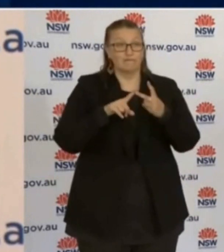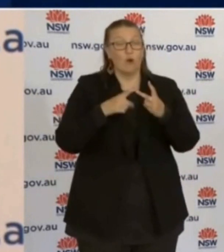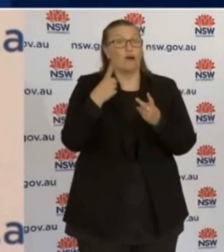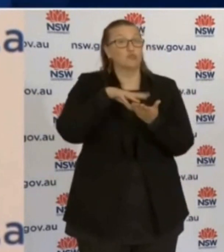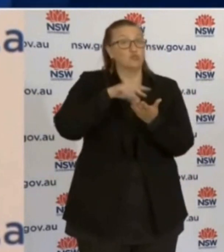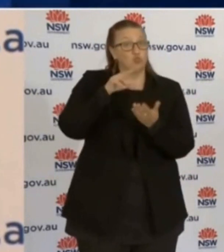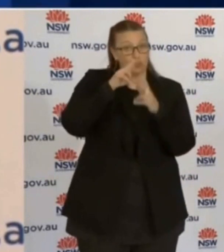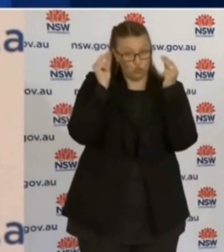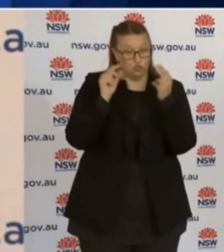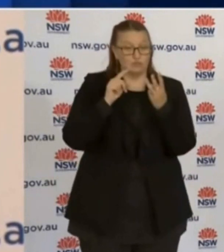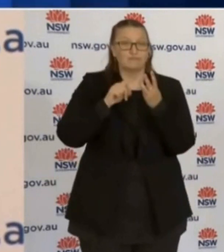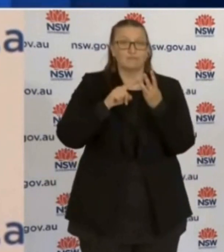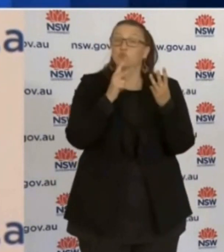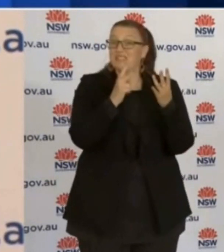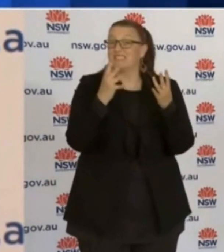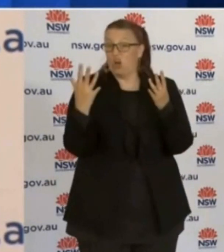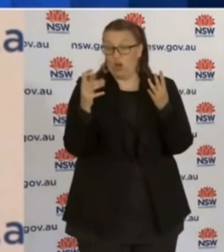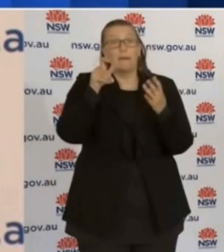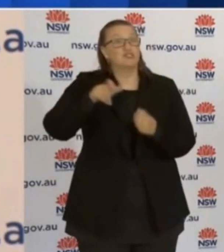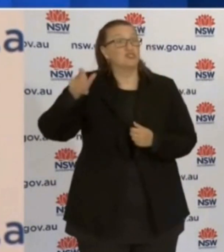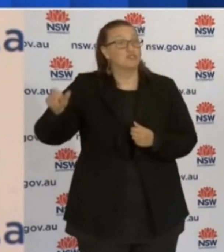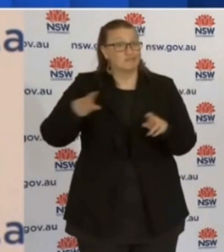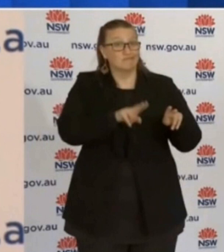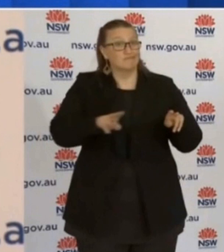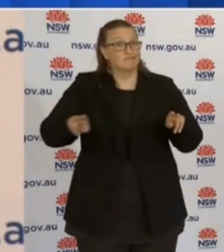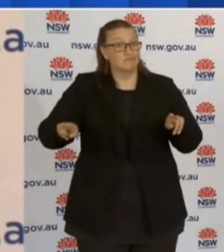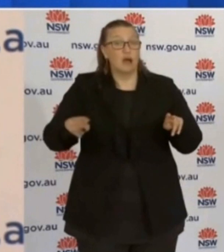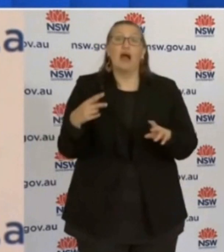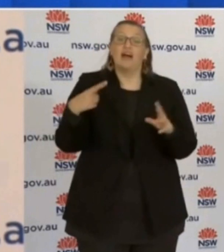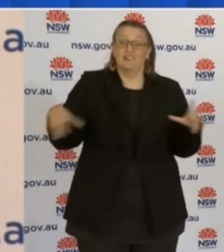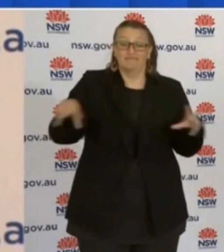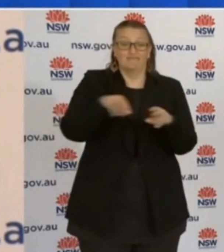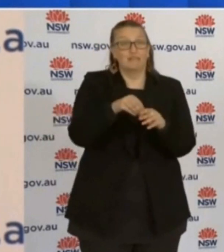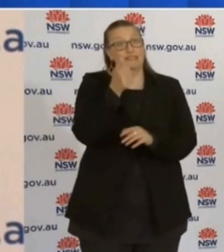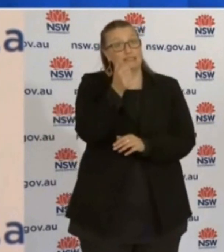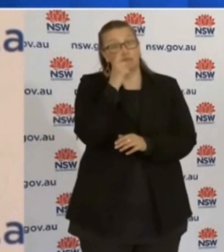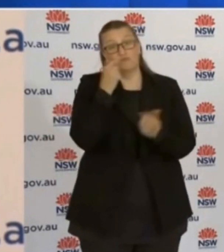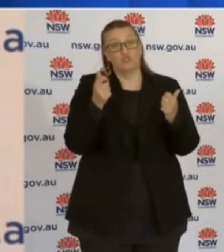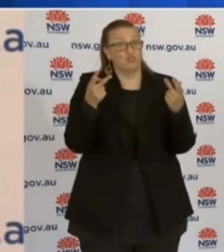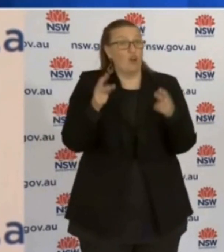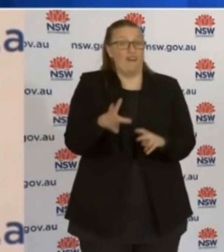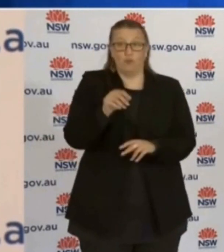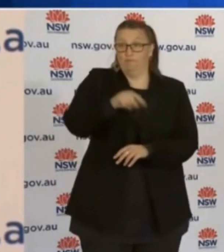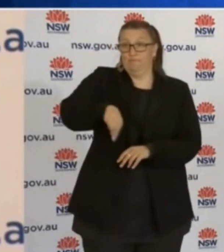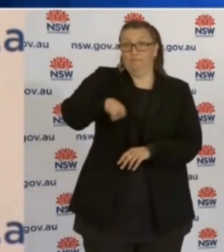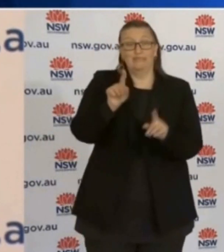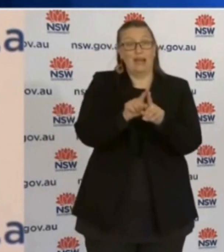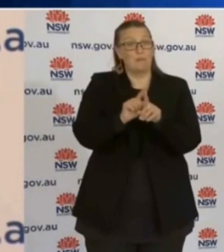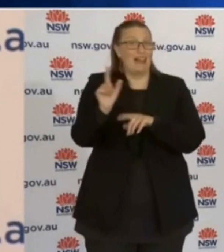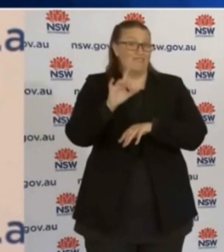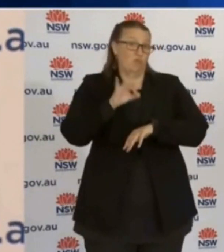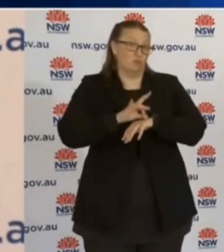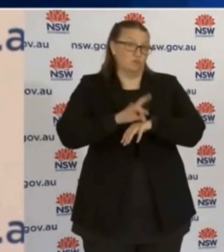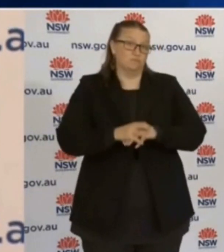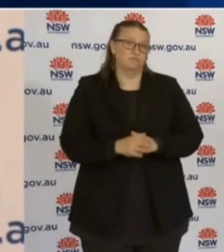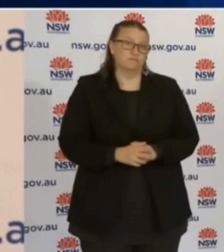impacted. And there have now been 6 deaths associated with this outbreak. Can I just say that New South Wales Health and the staff at